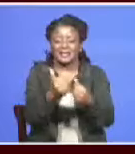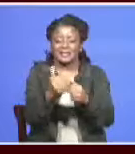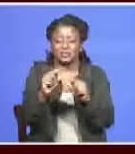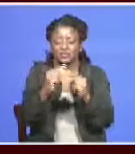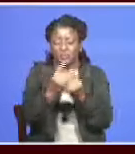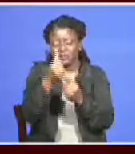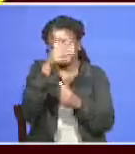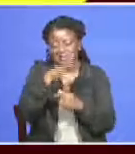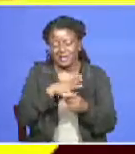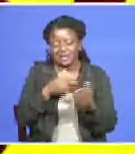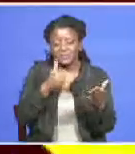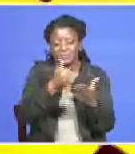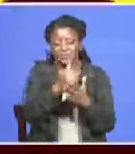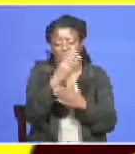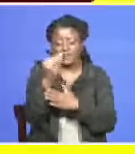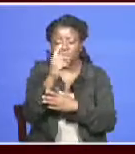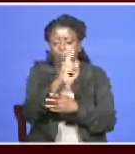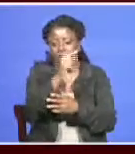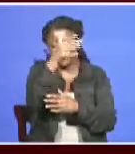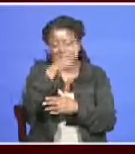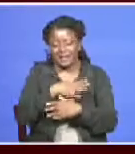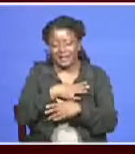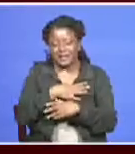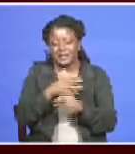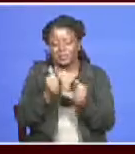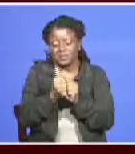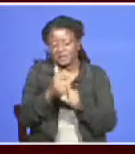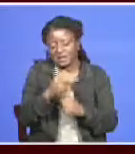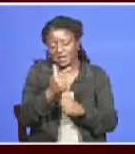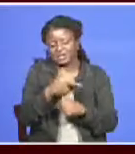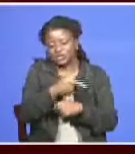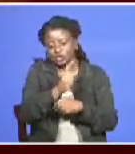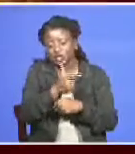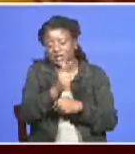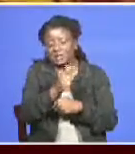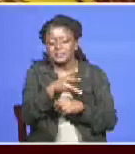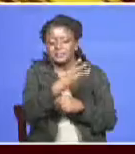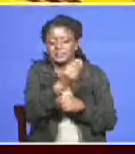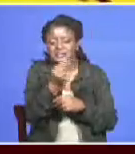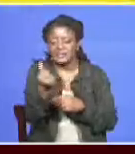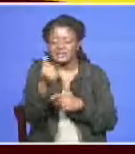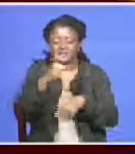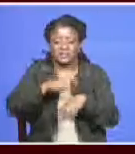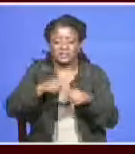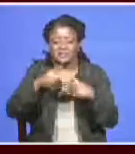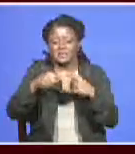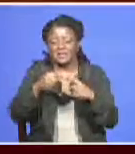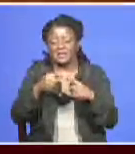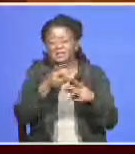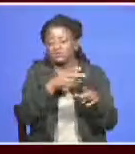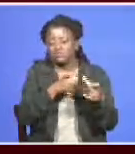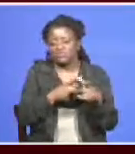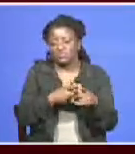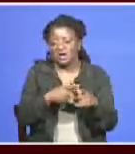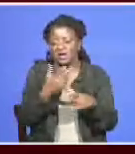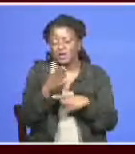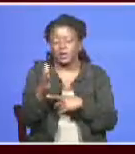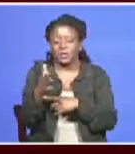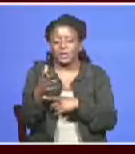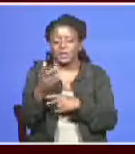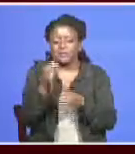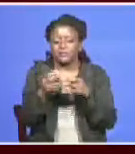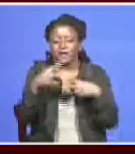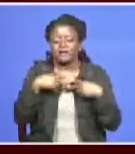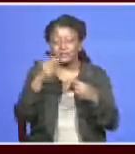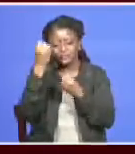gun, shot the victim several times before running away. As this investigation continues, police are appealing to anyone with information on the shooting to call